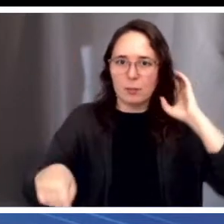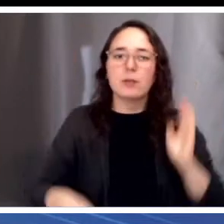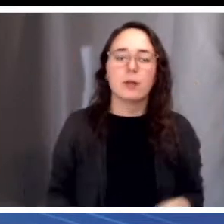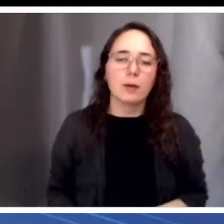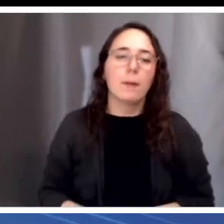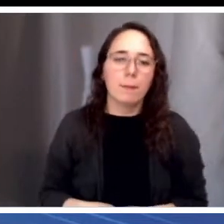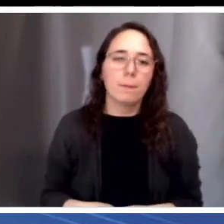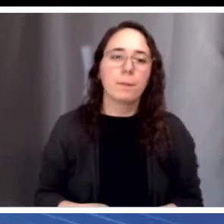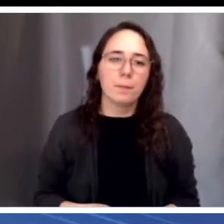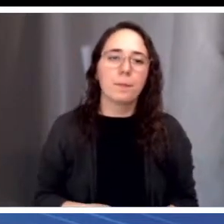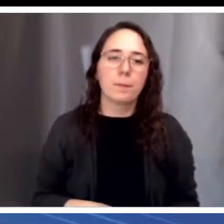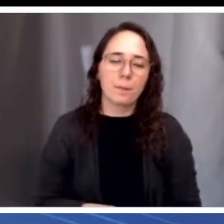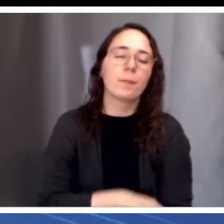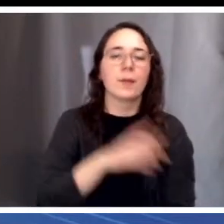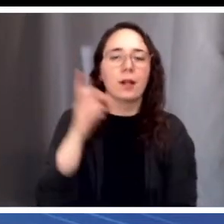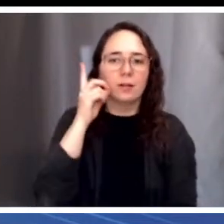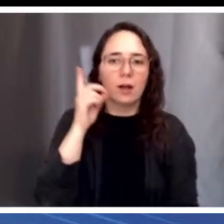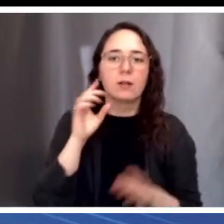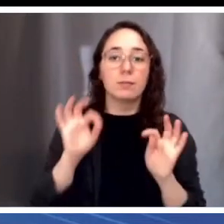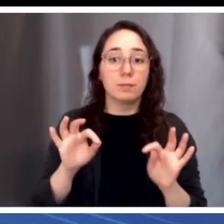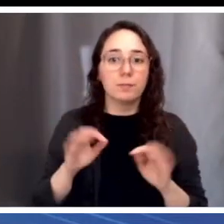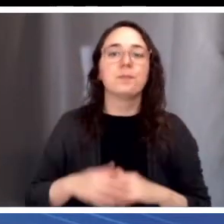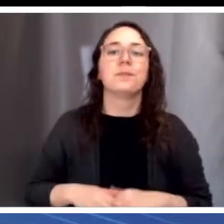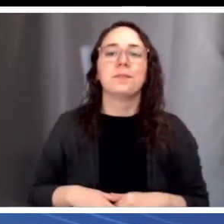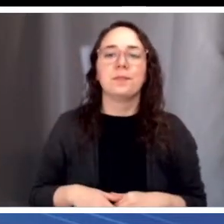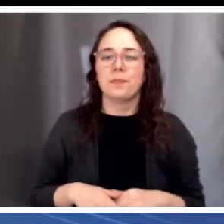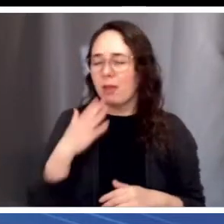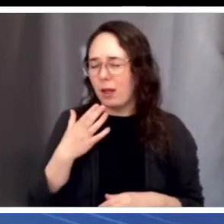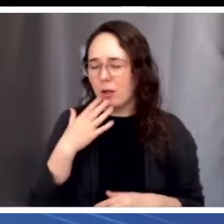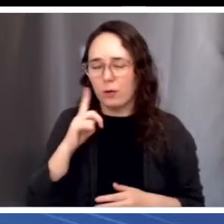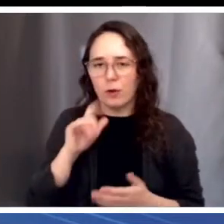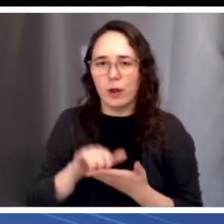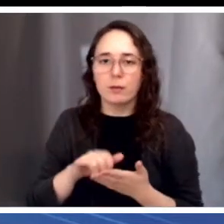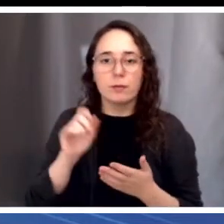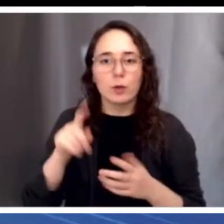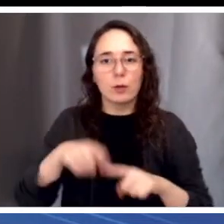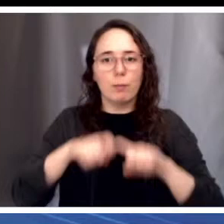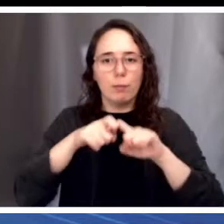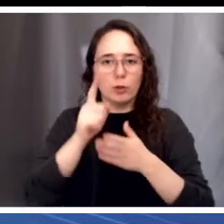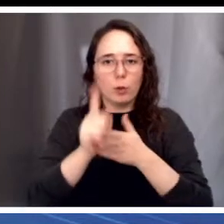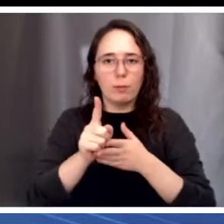Yeah. Well, very well put. I'm going to take a quick pause for an interpreter switch.